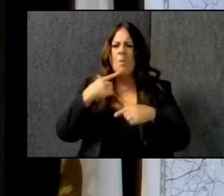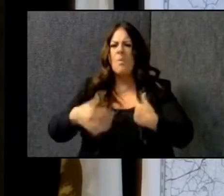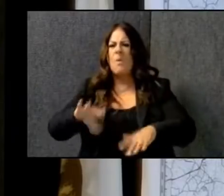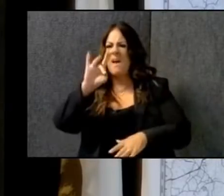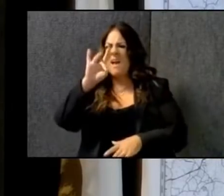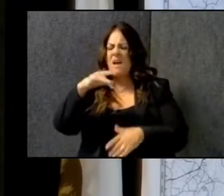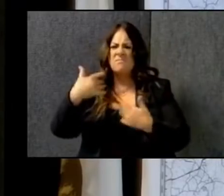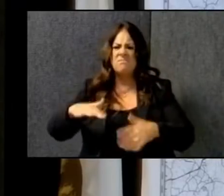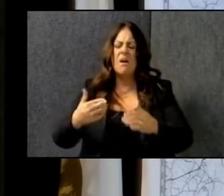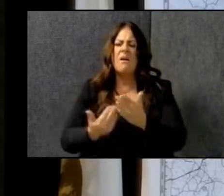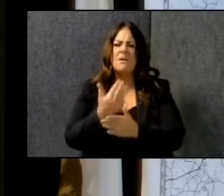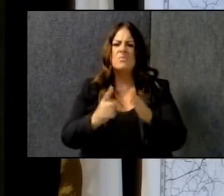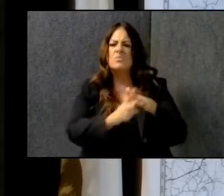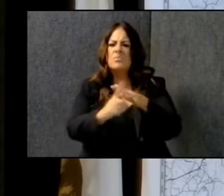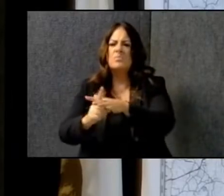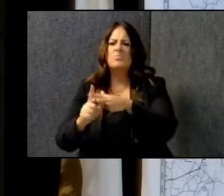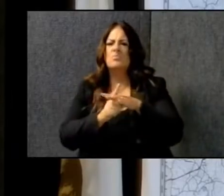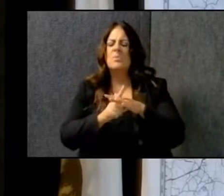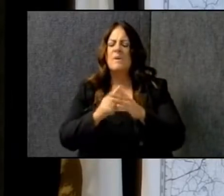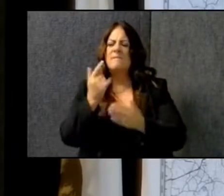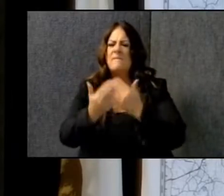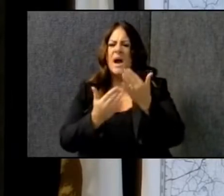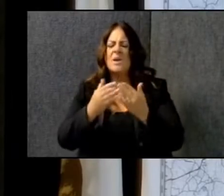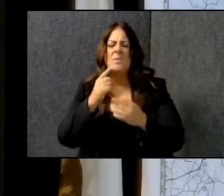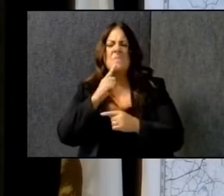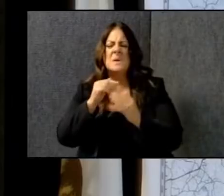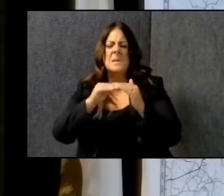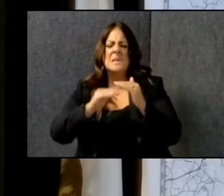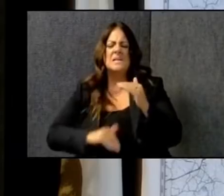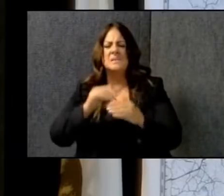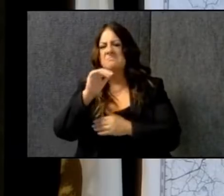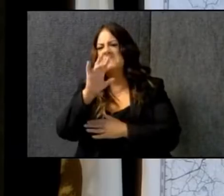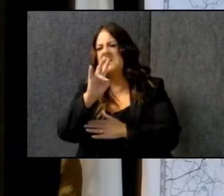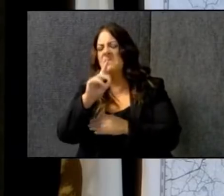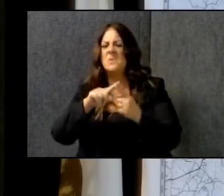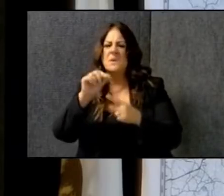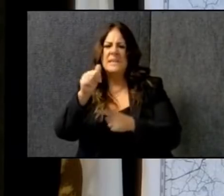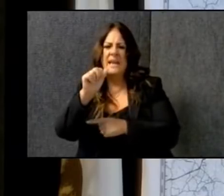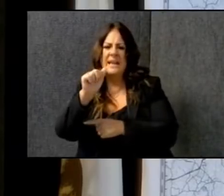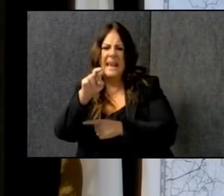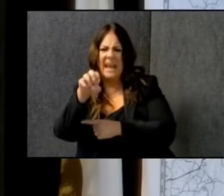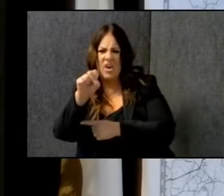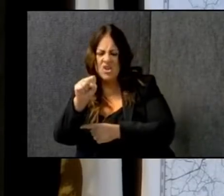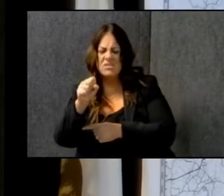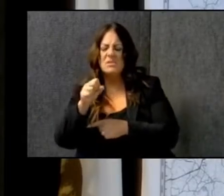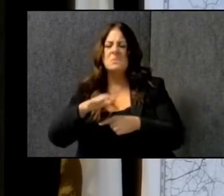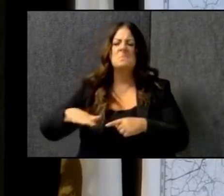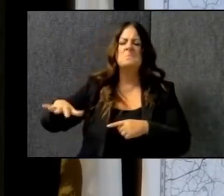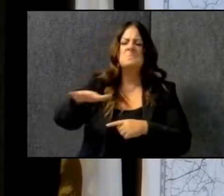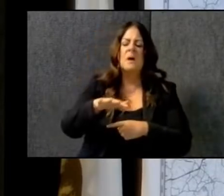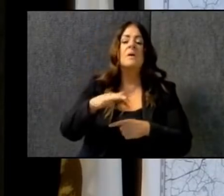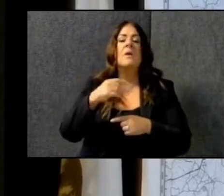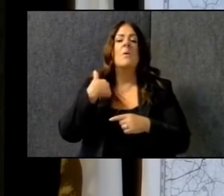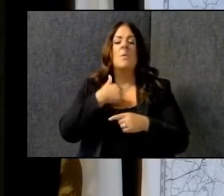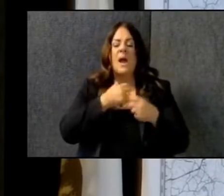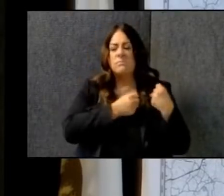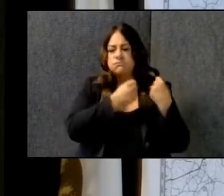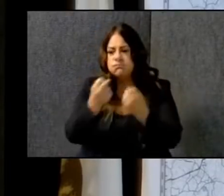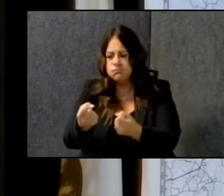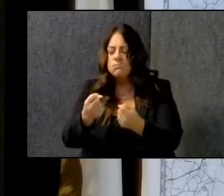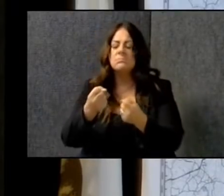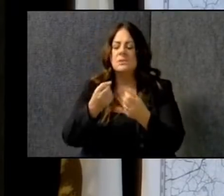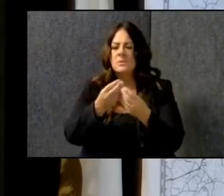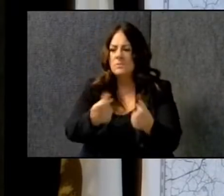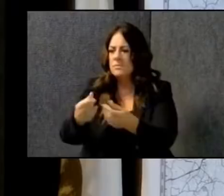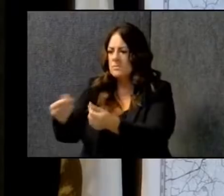last report on was about 7 acres, and we had air support from this fire, all helping support those, and things that we haven't had